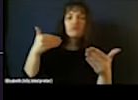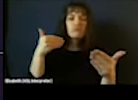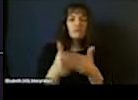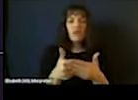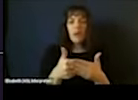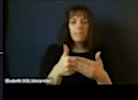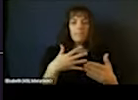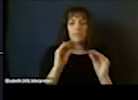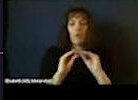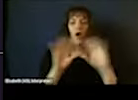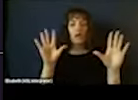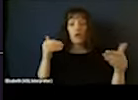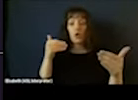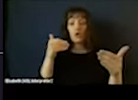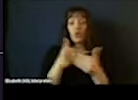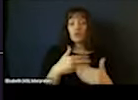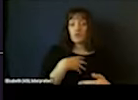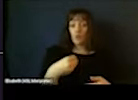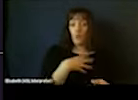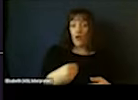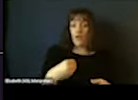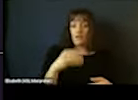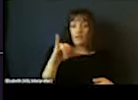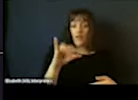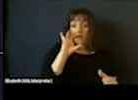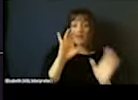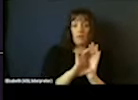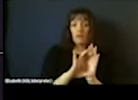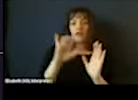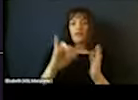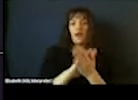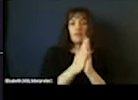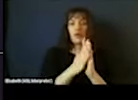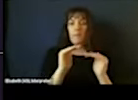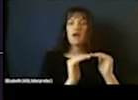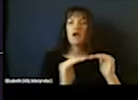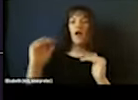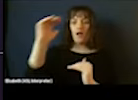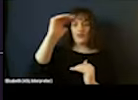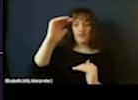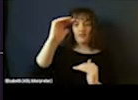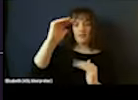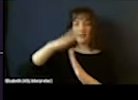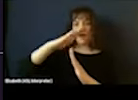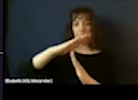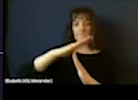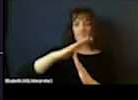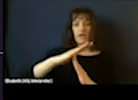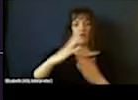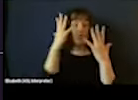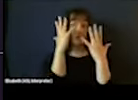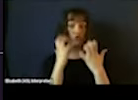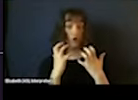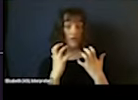image pixel, and it makes that the highest point in the tactile image, so the bit that's raised the most. Then takes the darkest or the